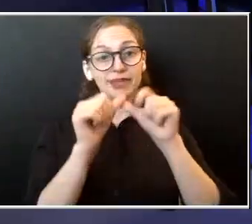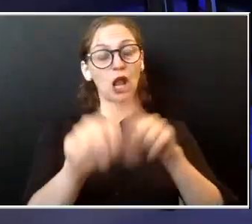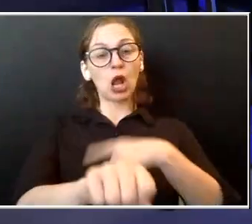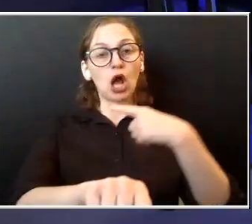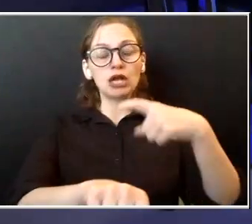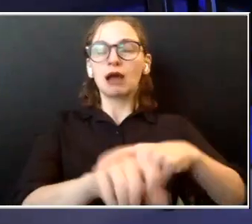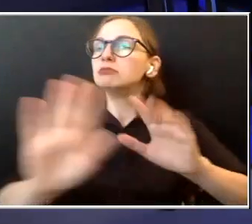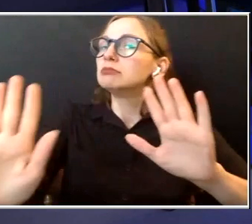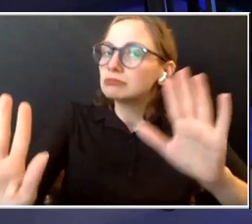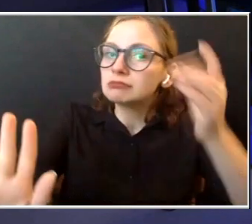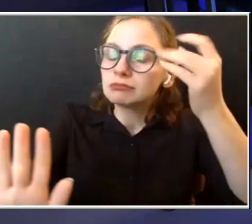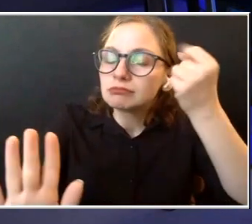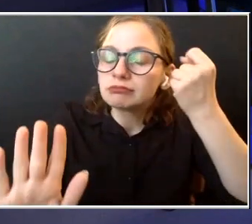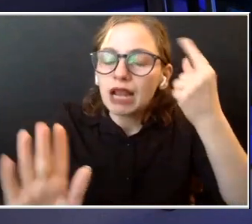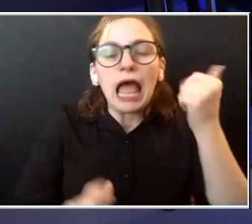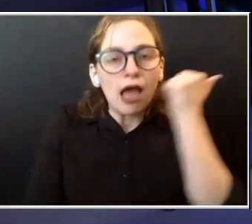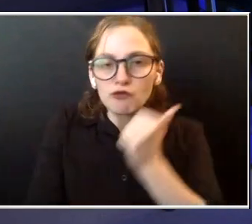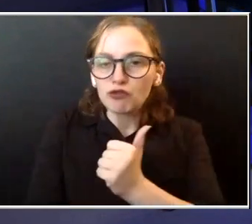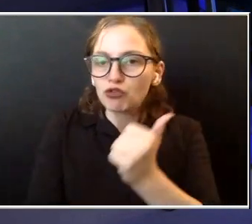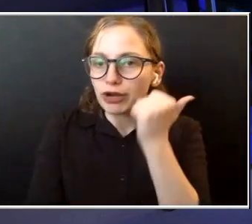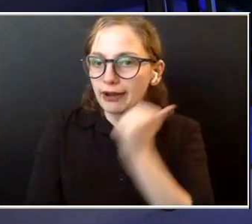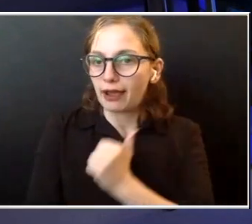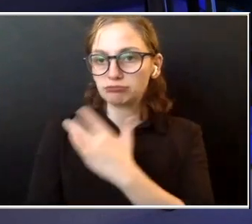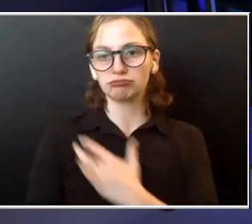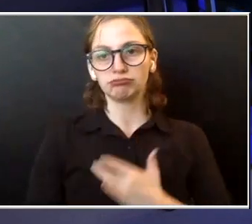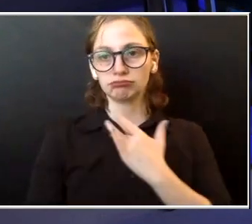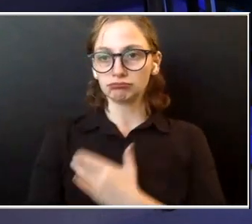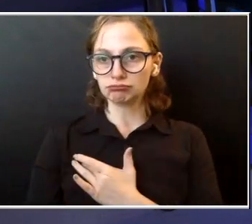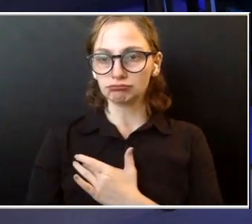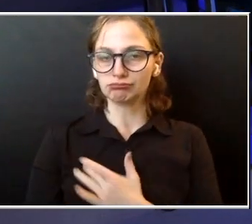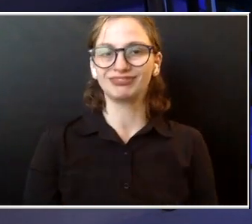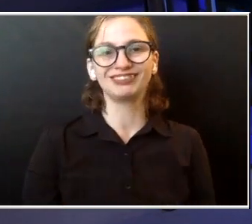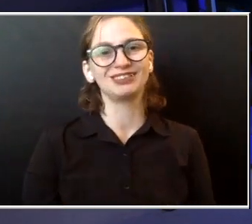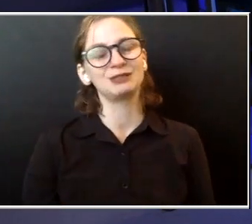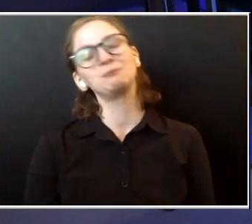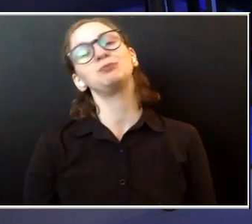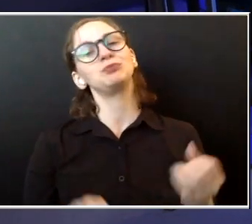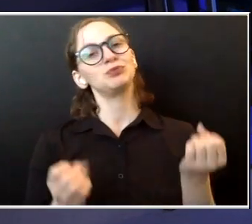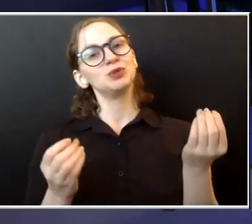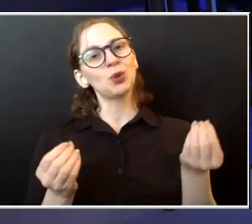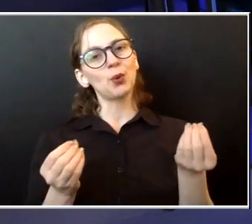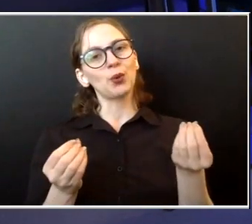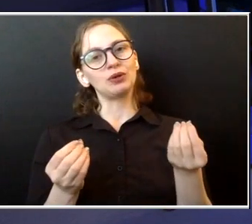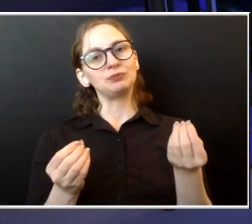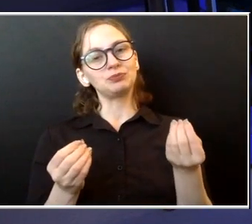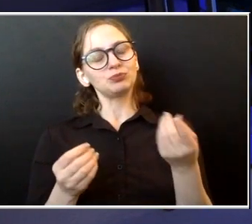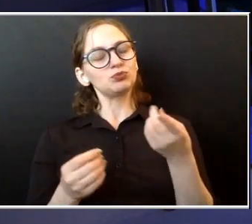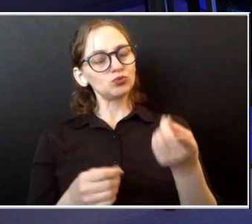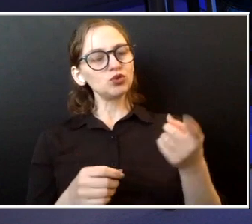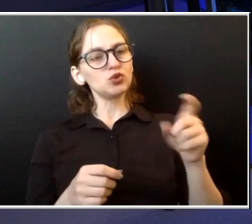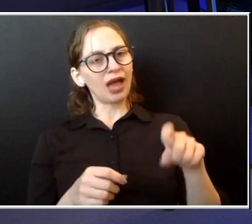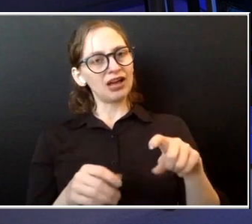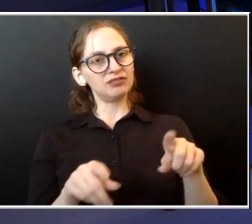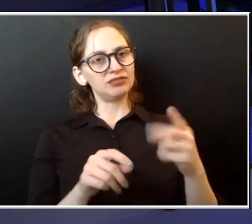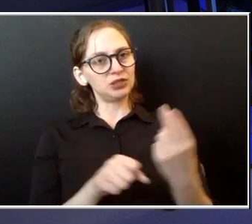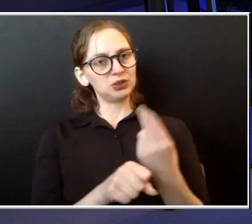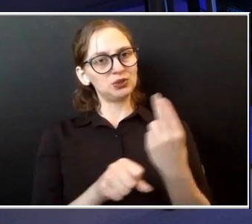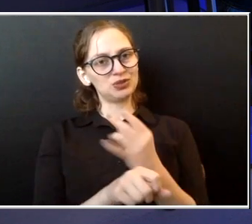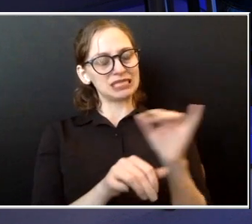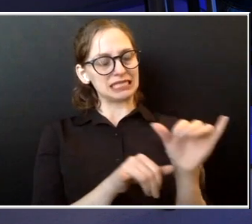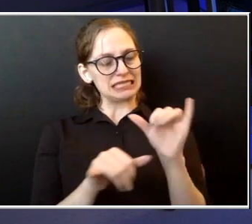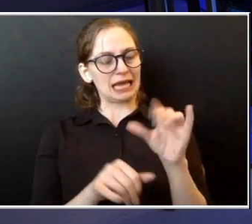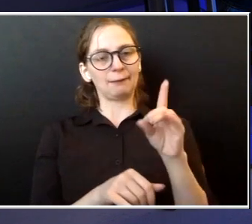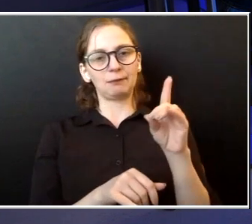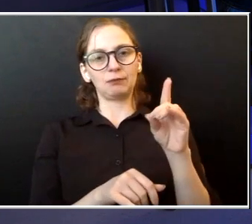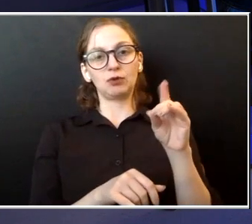So, Prograf and cell subs are pretty well common transplant drugs. Do you have to use the same doses as you do in a deceased donor? Or can you maybe, because